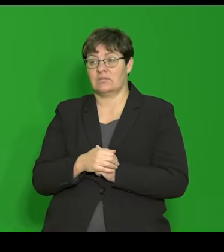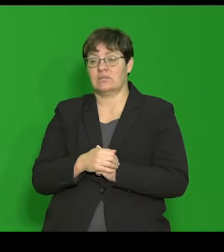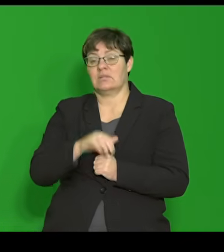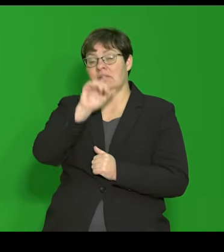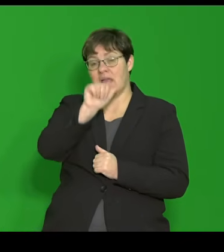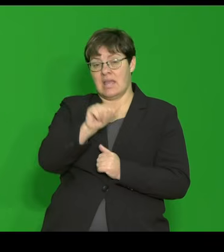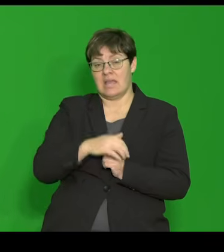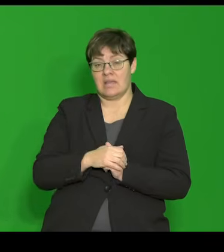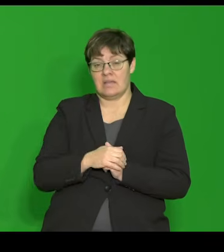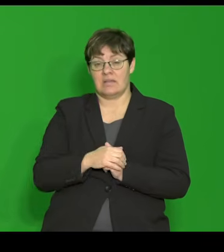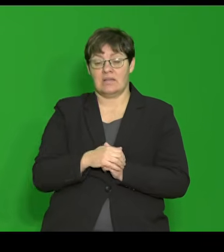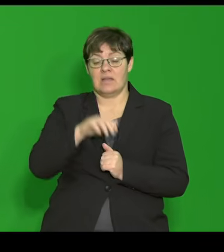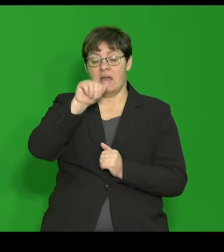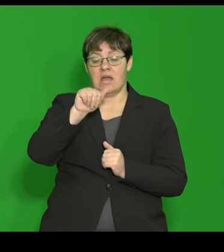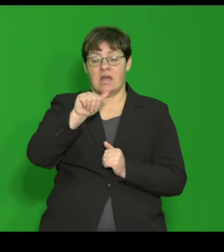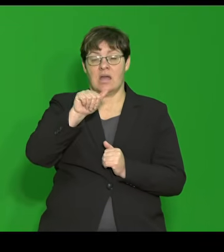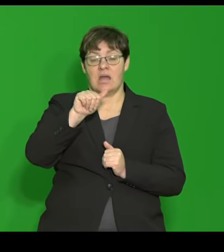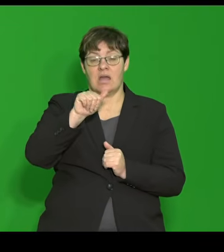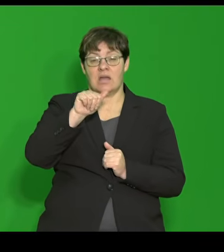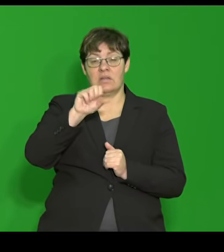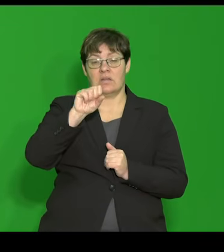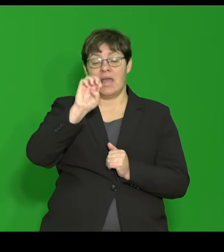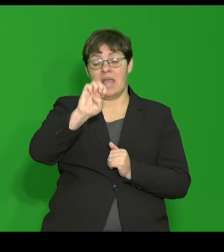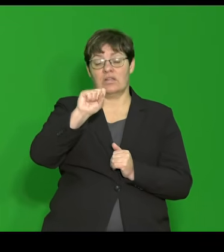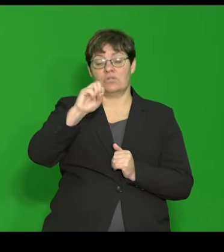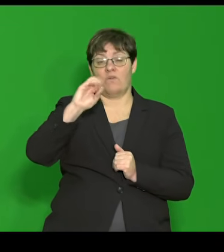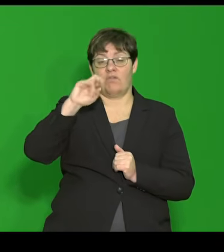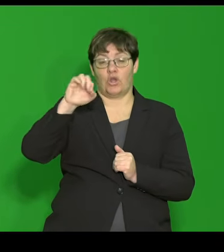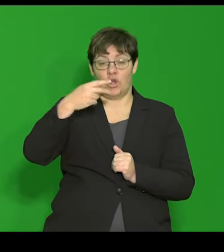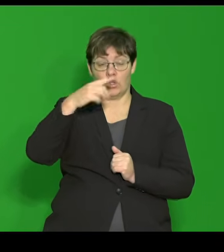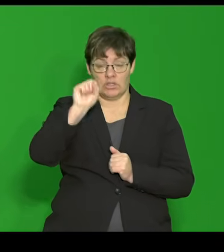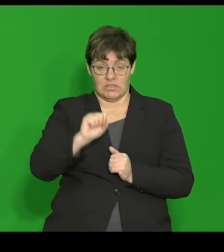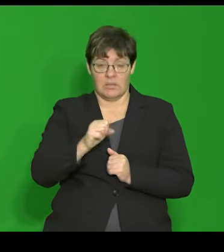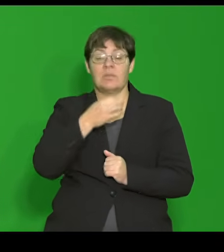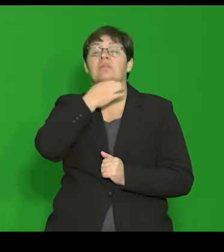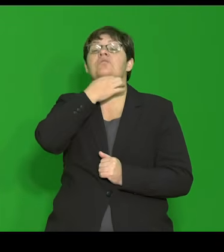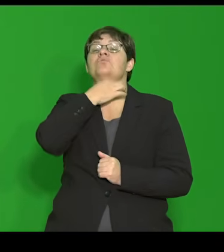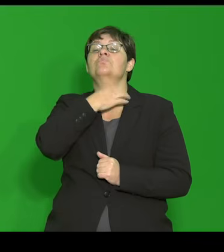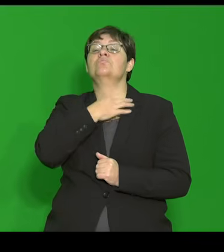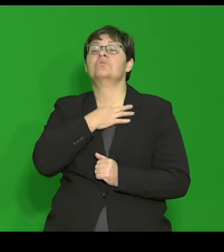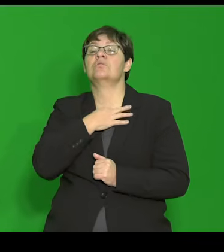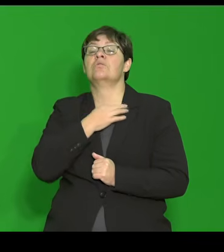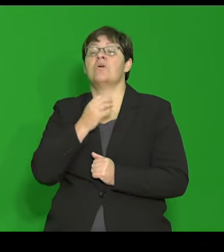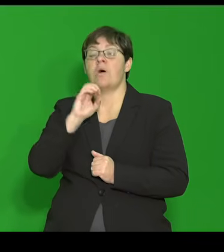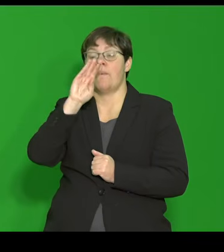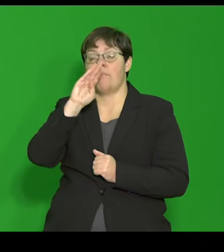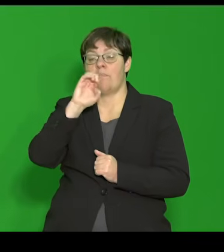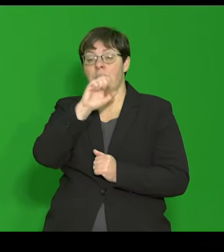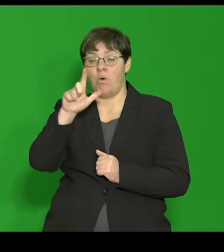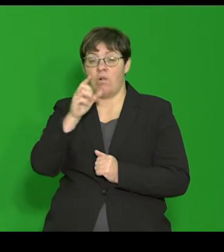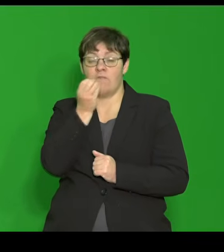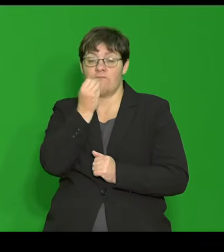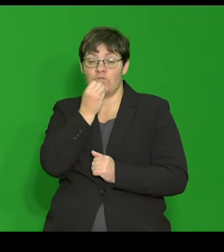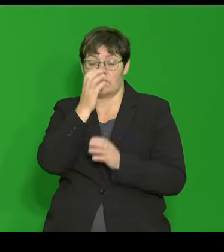down, and that tube there, A, is the esophagus. And the esophagus, again, is that tube that allows for